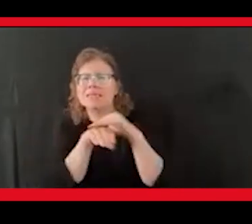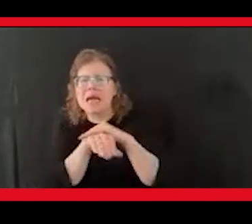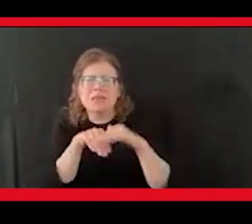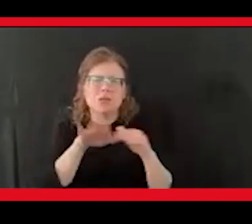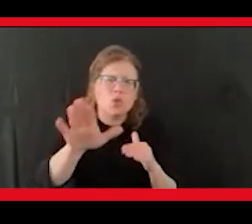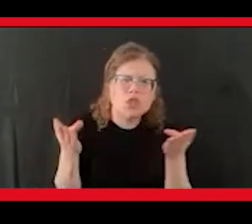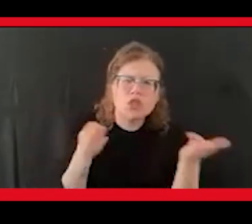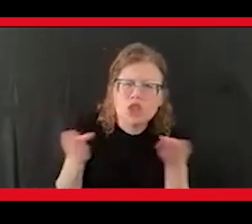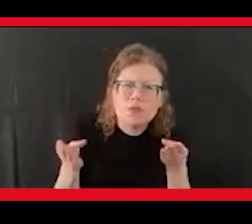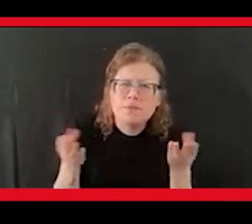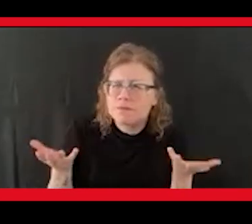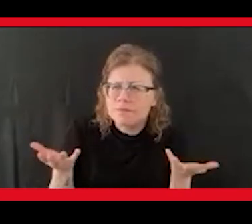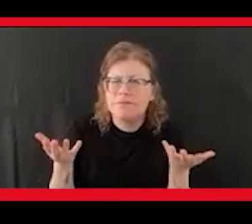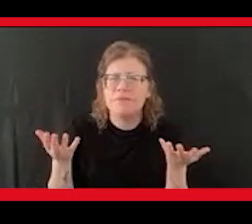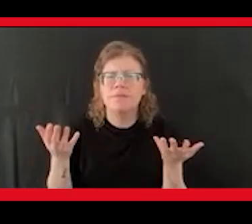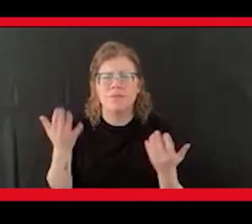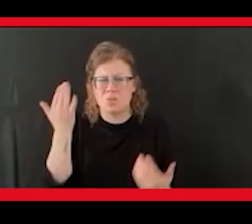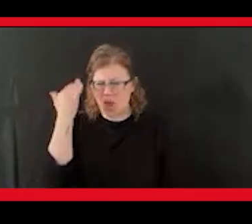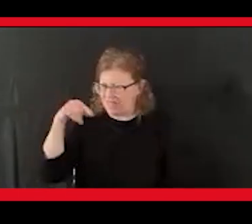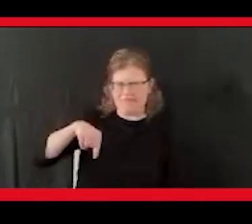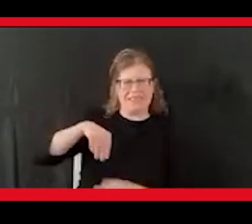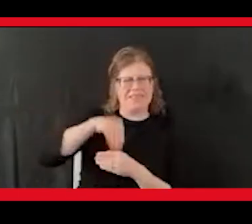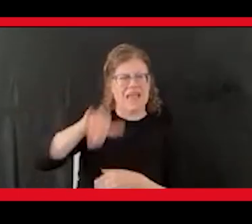important to the community you serve?